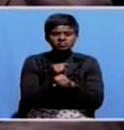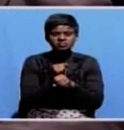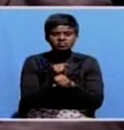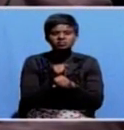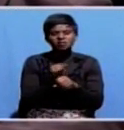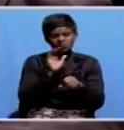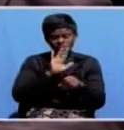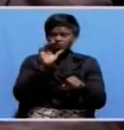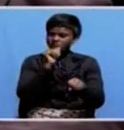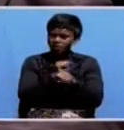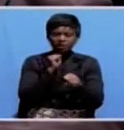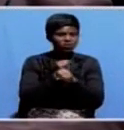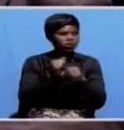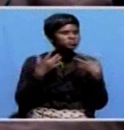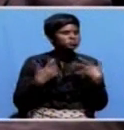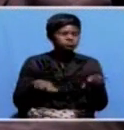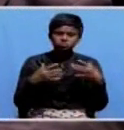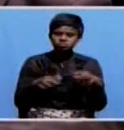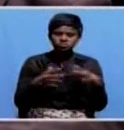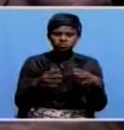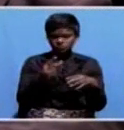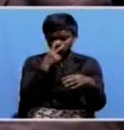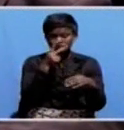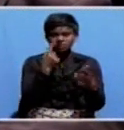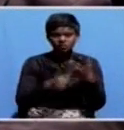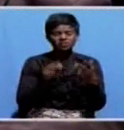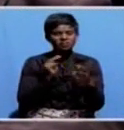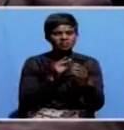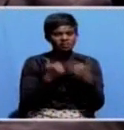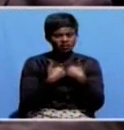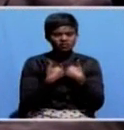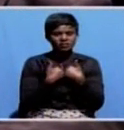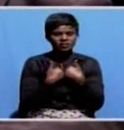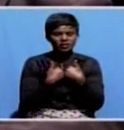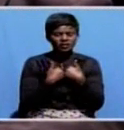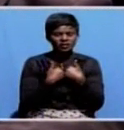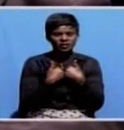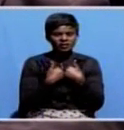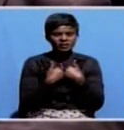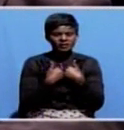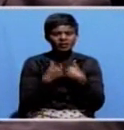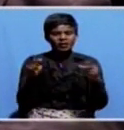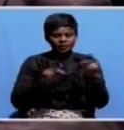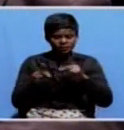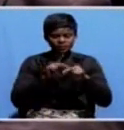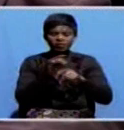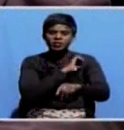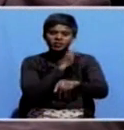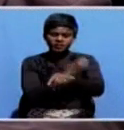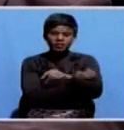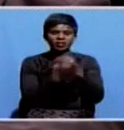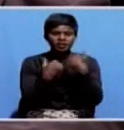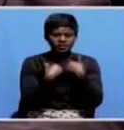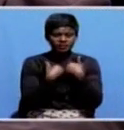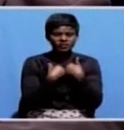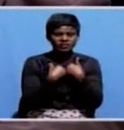mistakes. Look at what we have been talking about. People have been empowered in